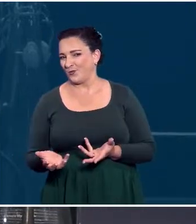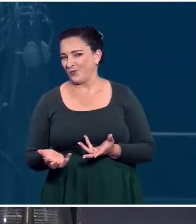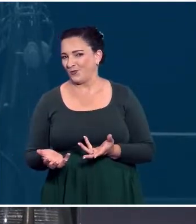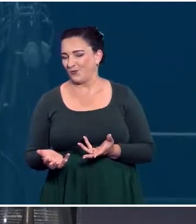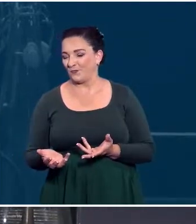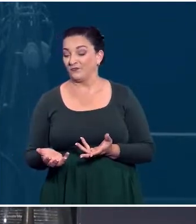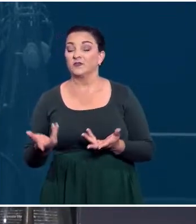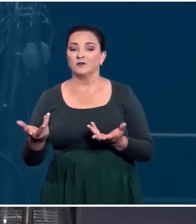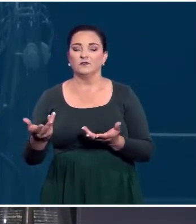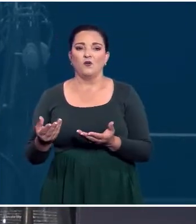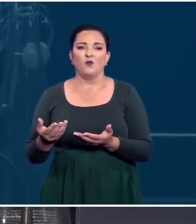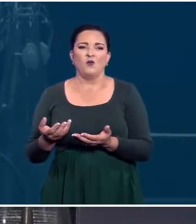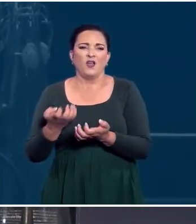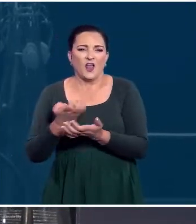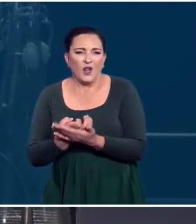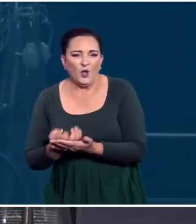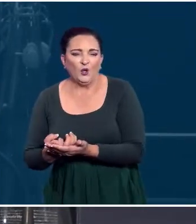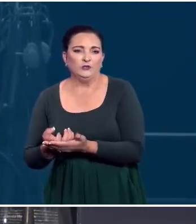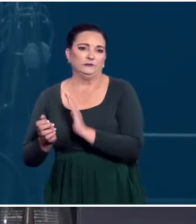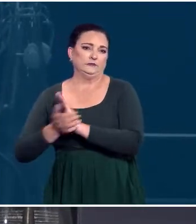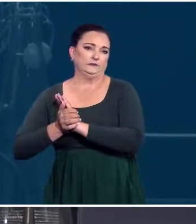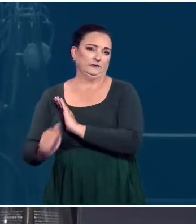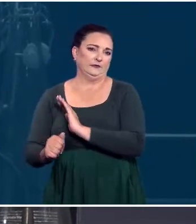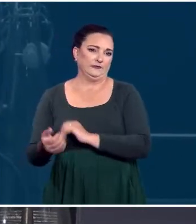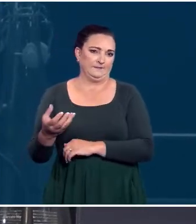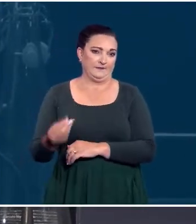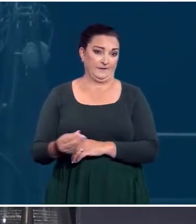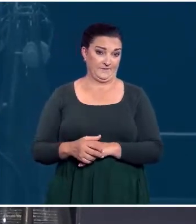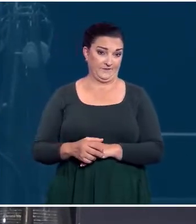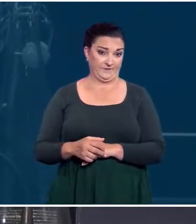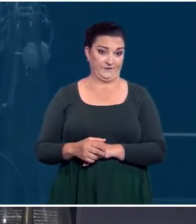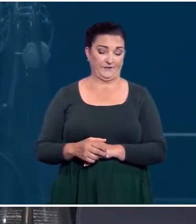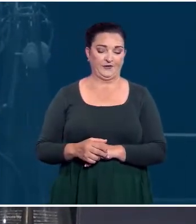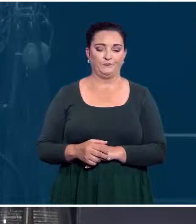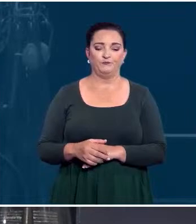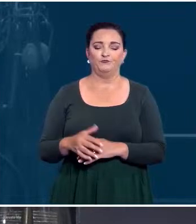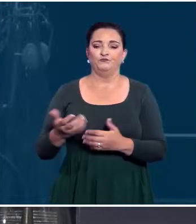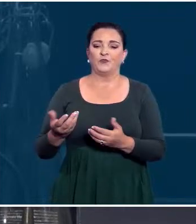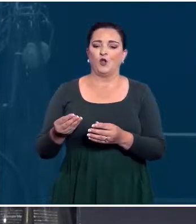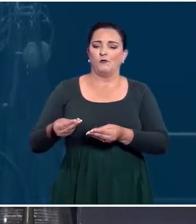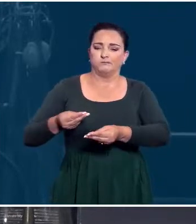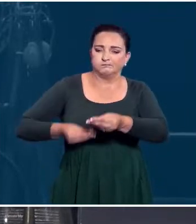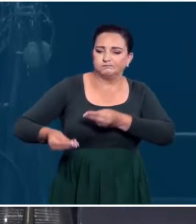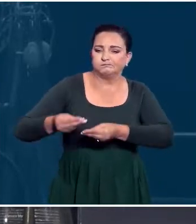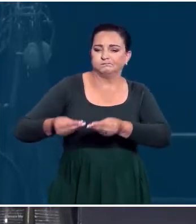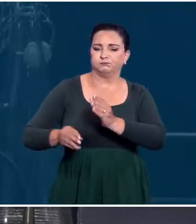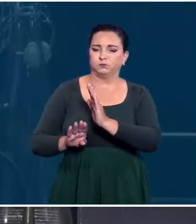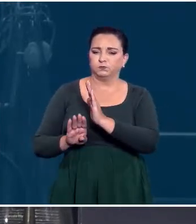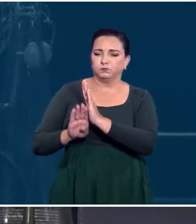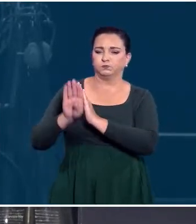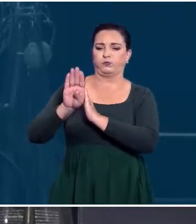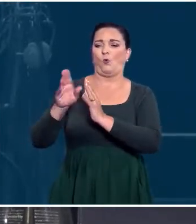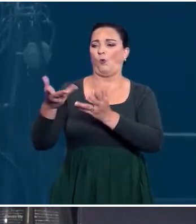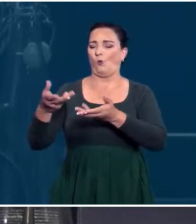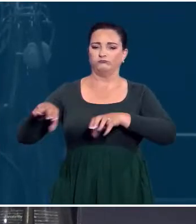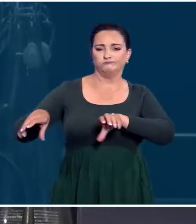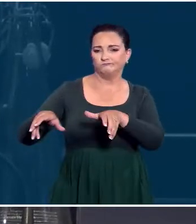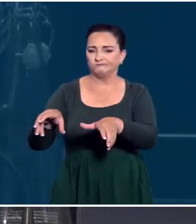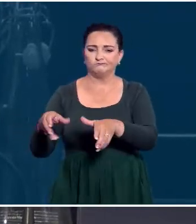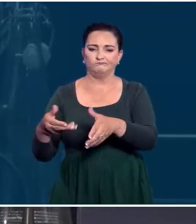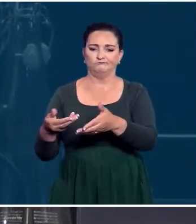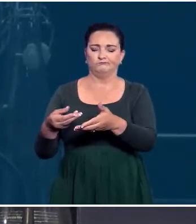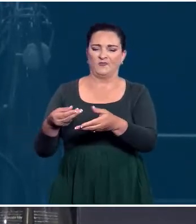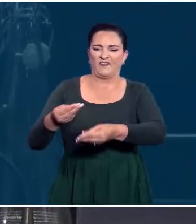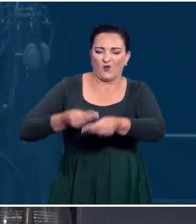obscure term called the sacrifice ratio. What is the economic growth or economic activity you have to